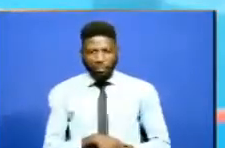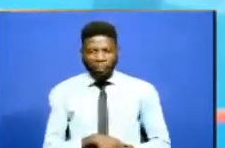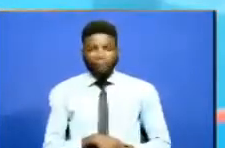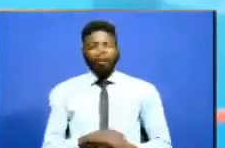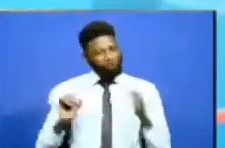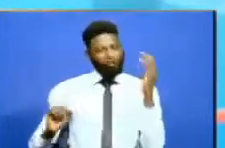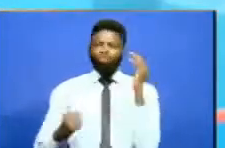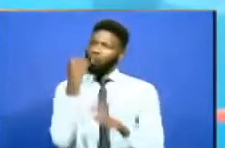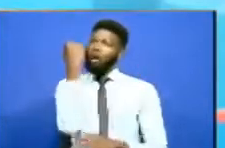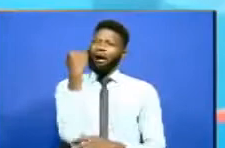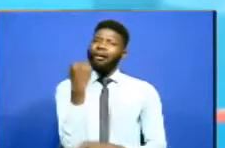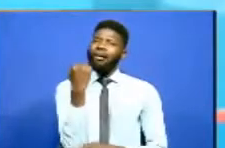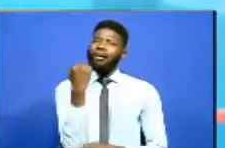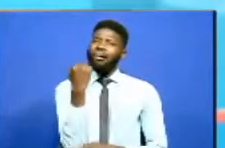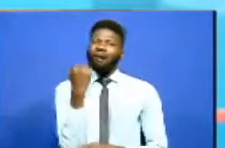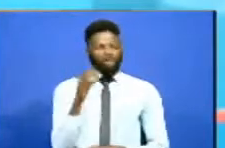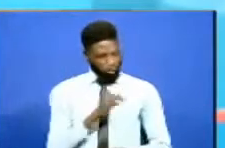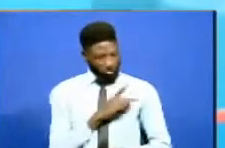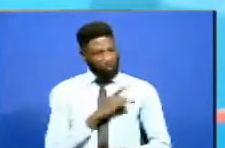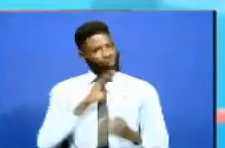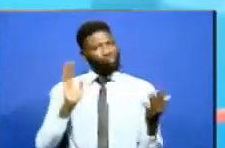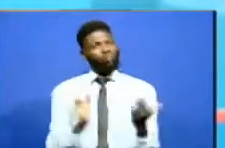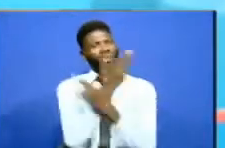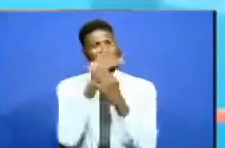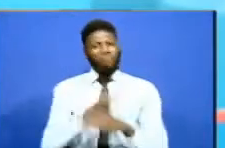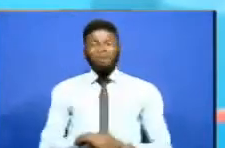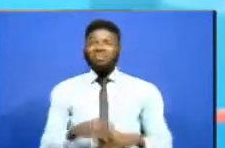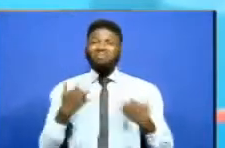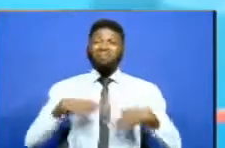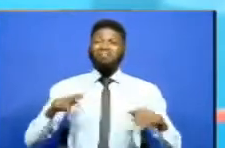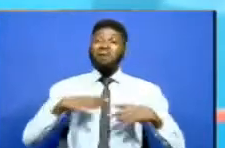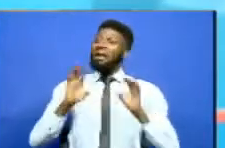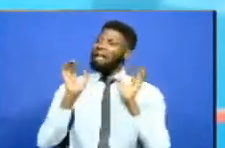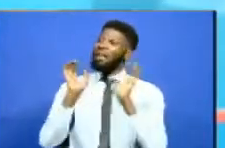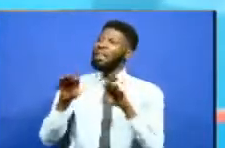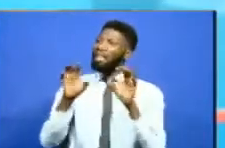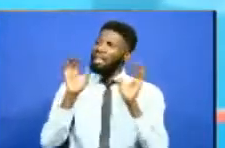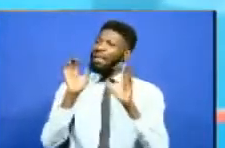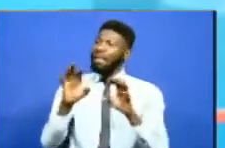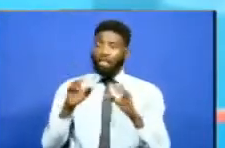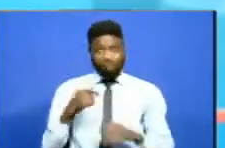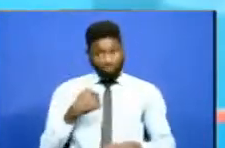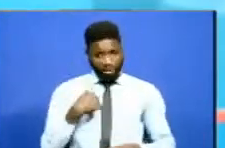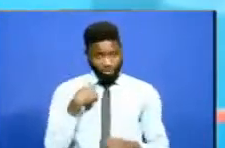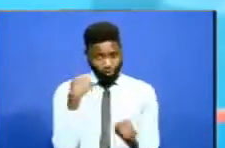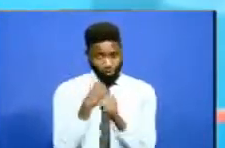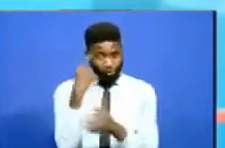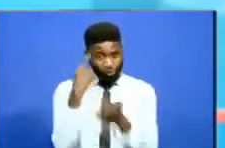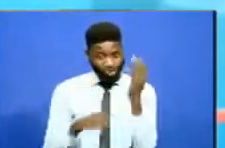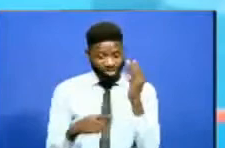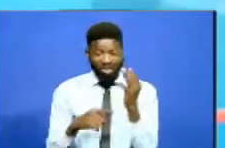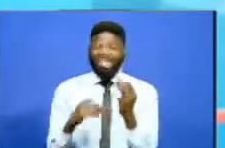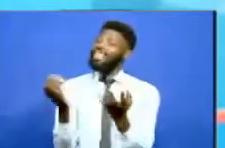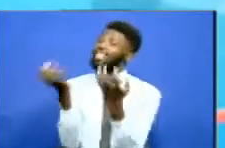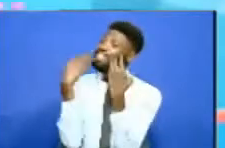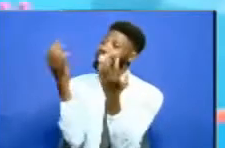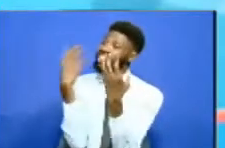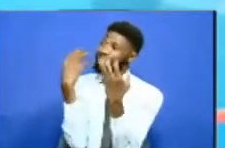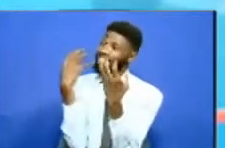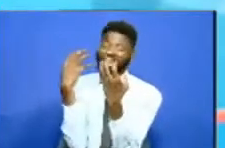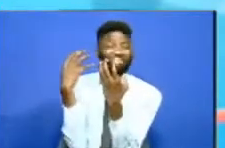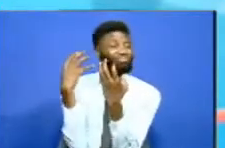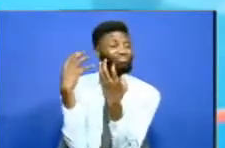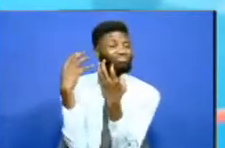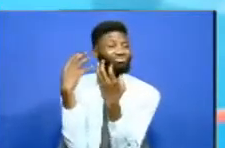arise and talk to that fear. Those ridicules, my best weapon. I don't give attention to anybody who wants to